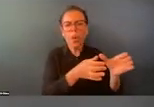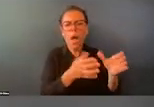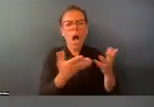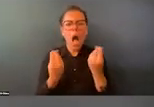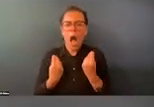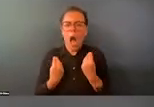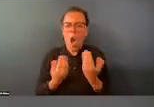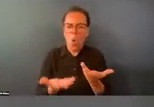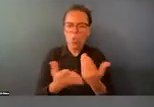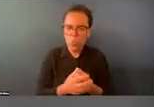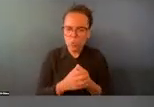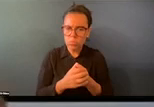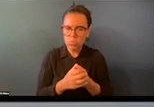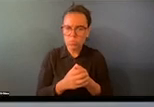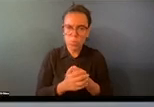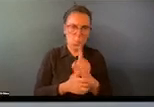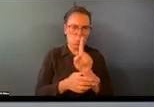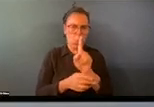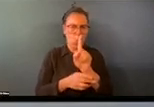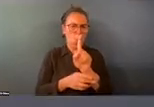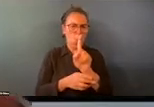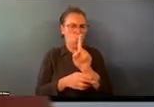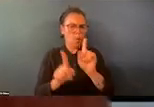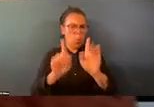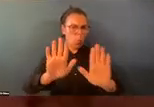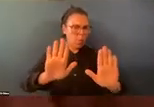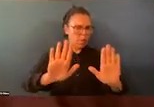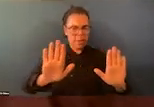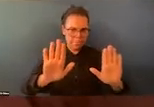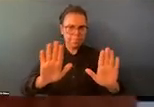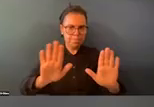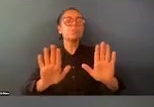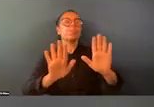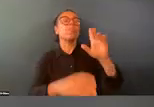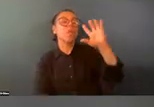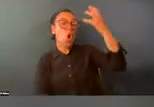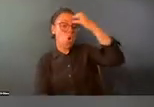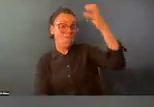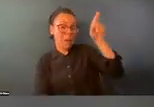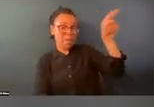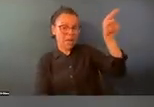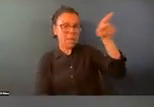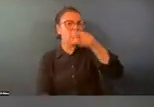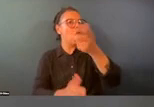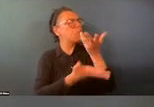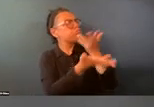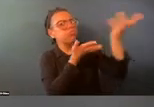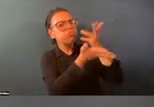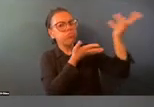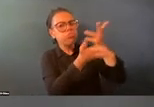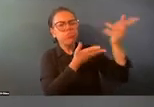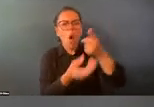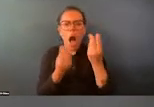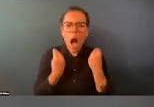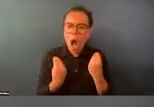stakeholders? Can we partnership? Okay. With local government? I know that you